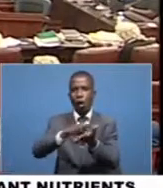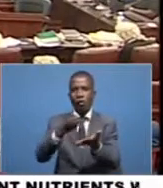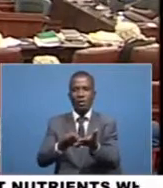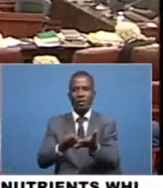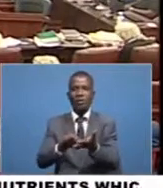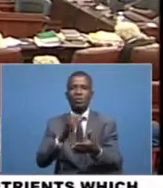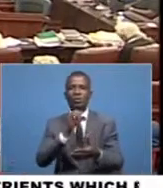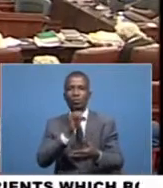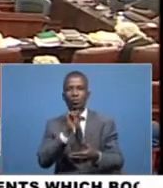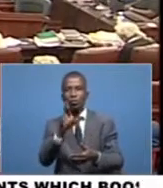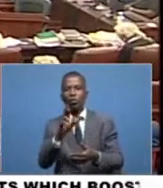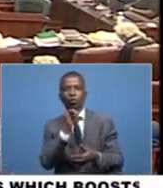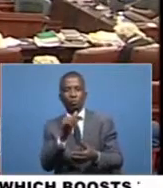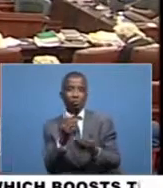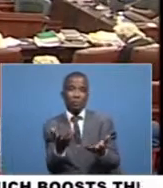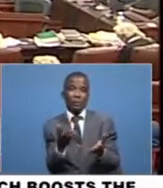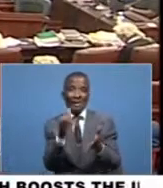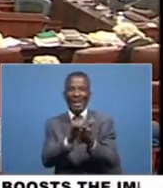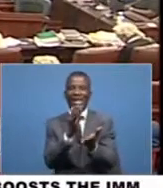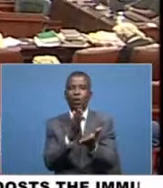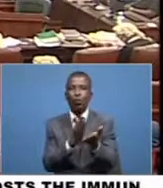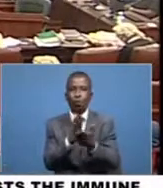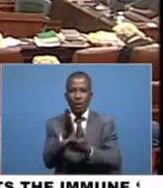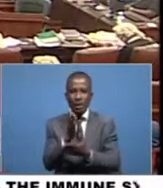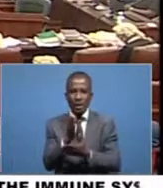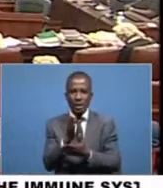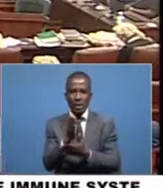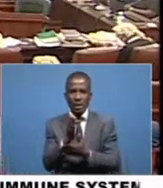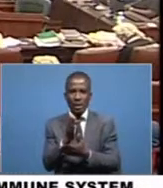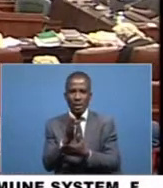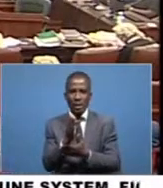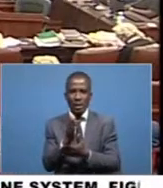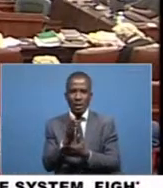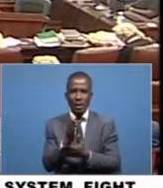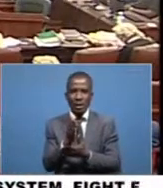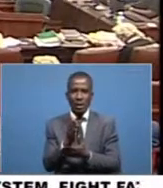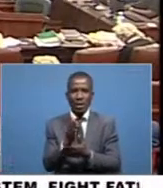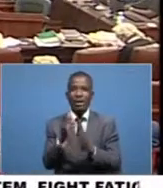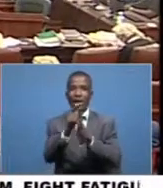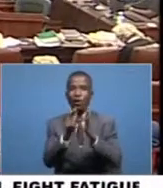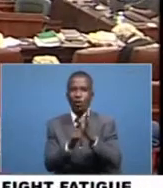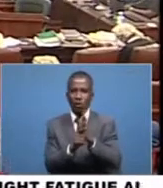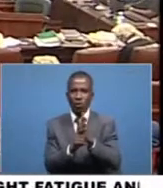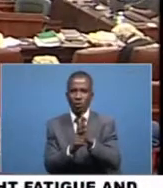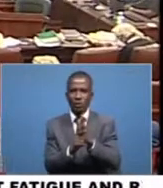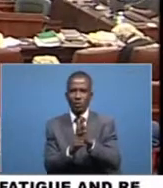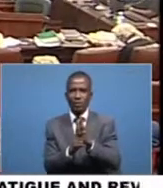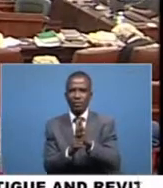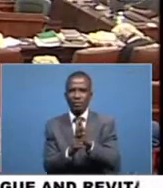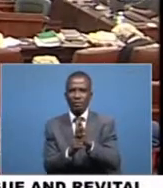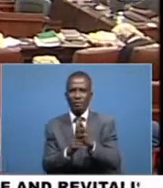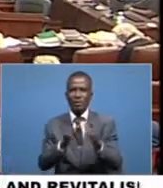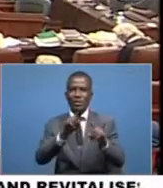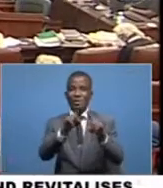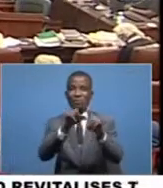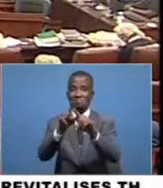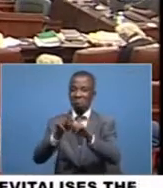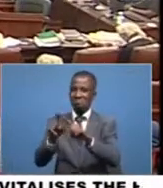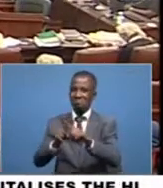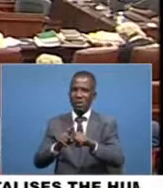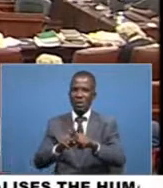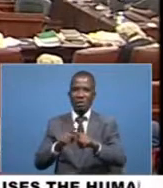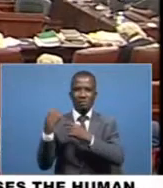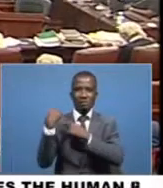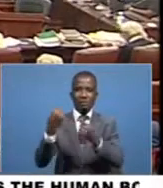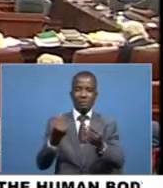case. This right, which originates from the common law, has been incorporated into several trials in our jurisdiction through